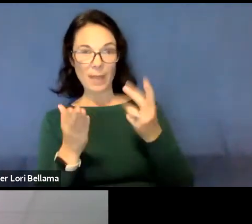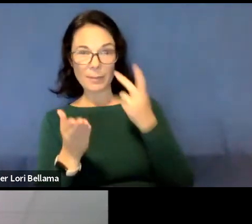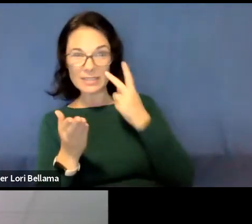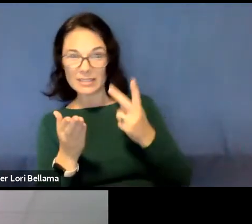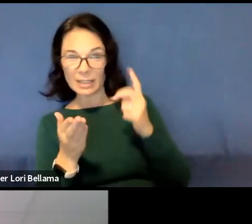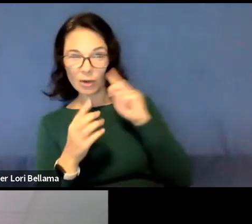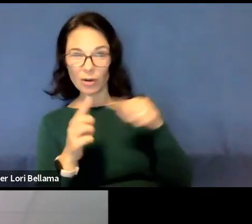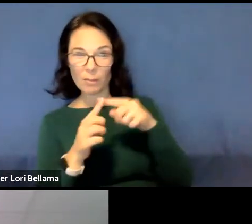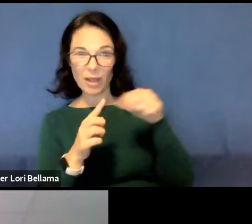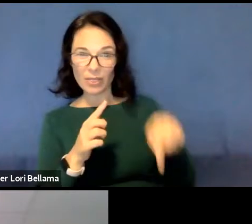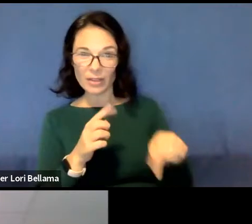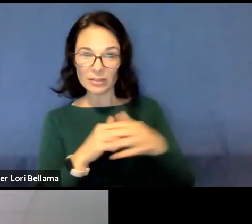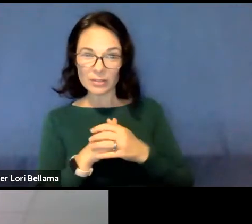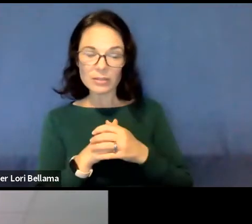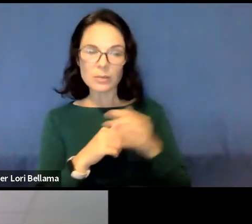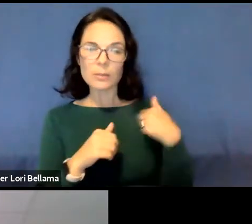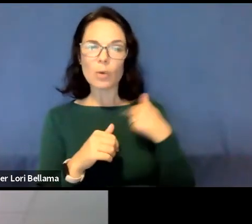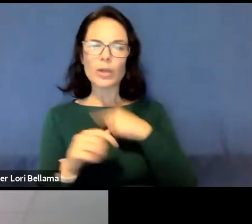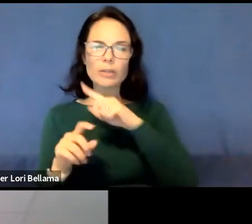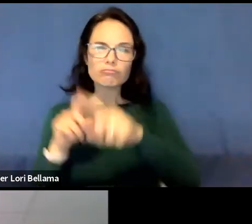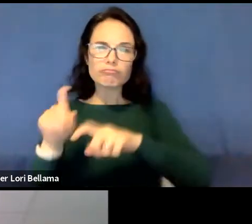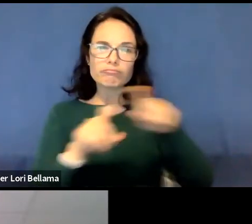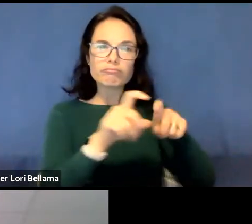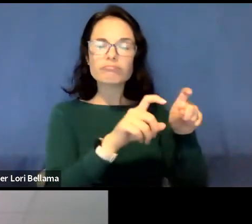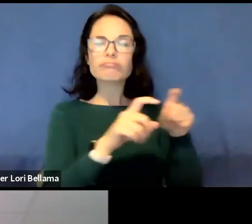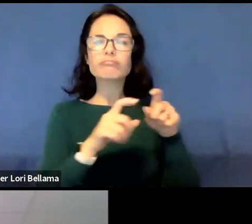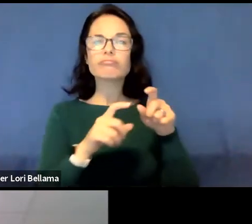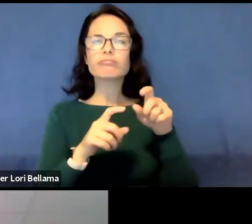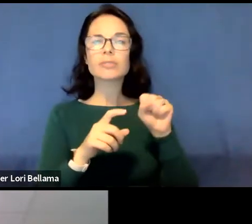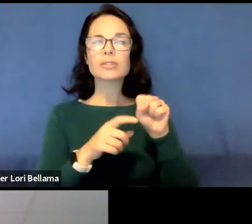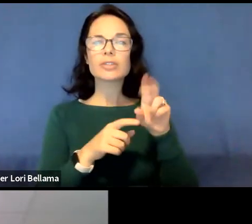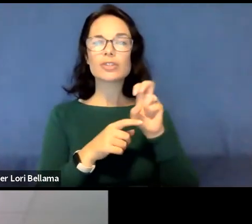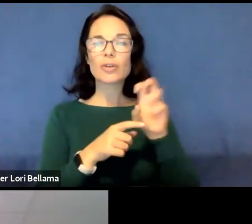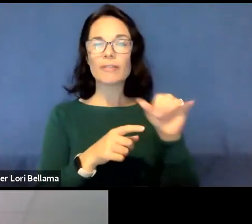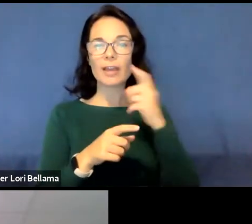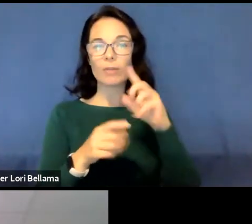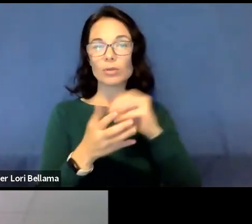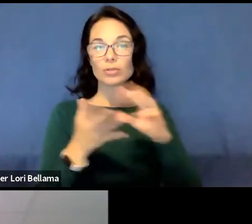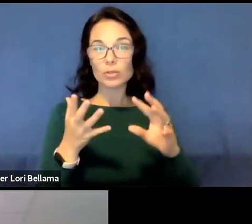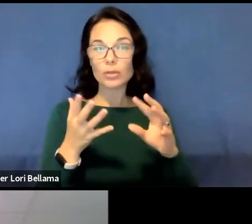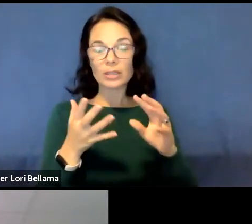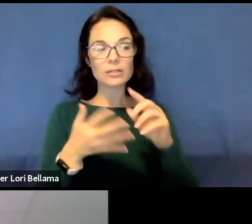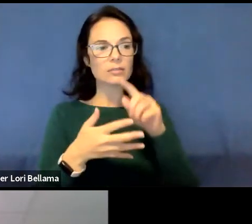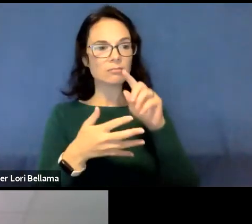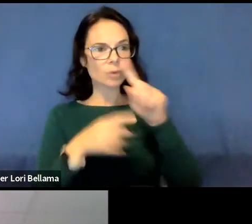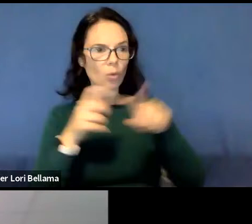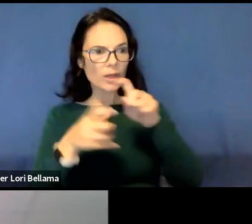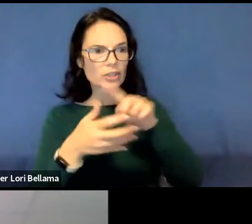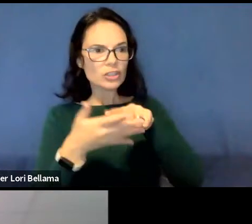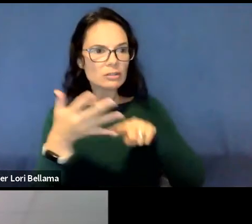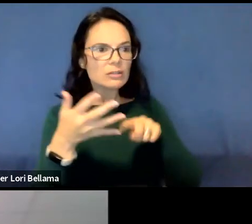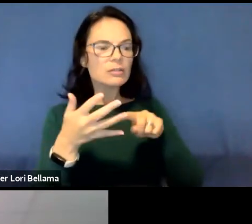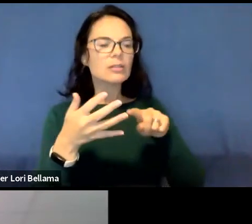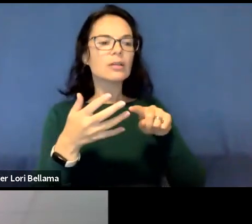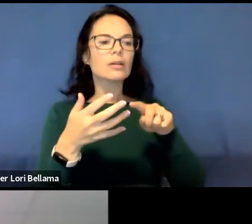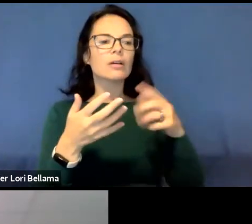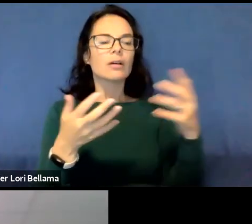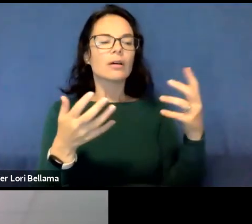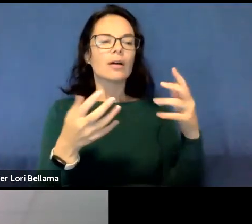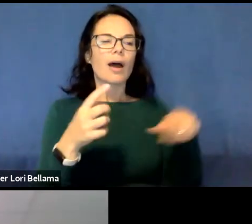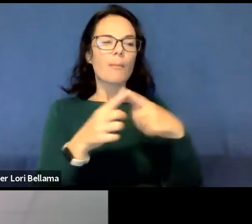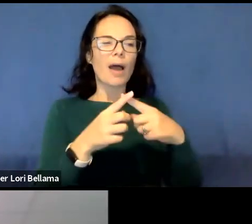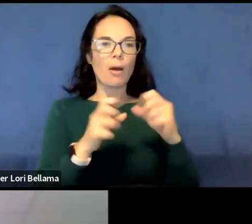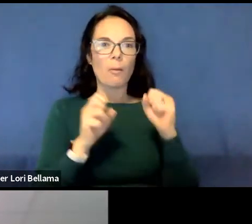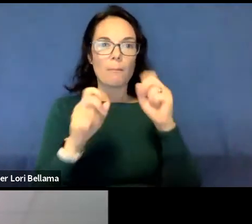about it, but basically we surveyed students a number of questions related to returning to campus for in-person. We asked